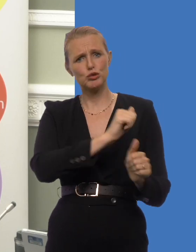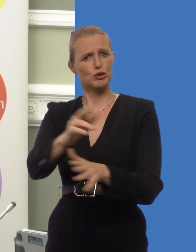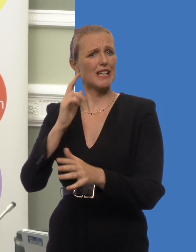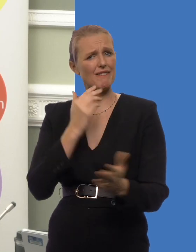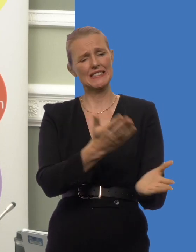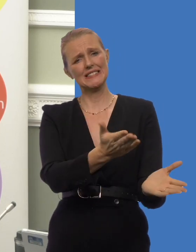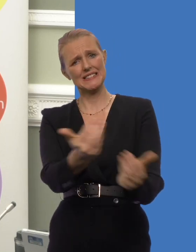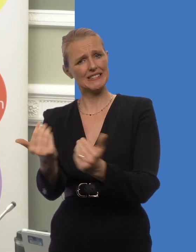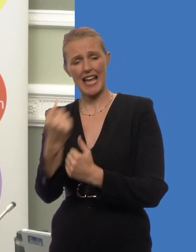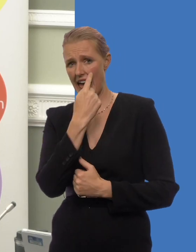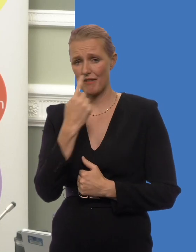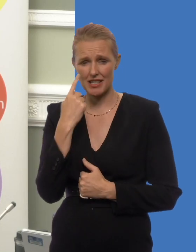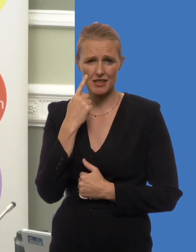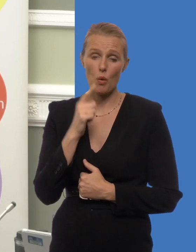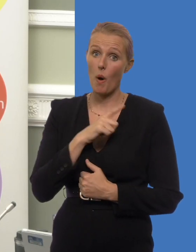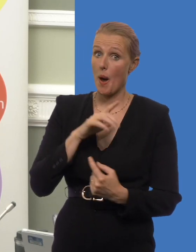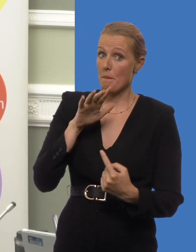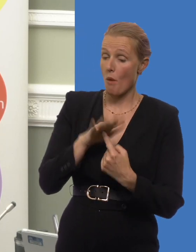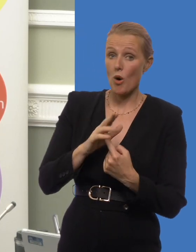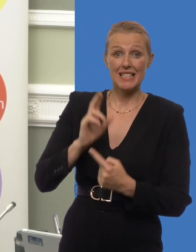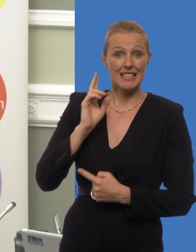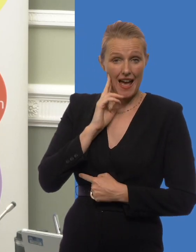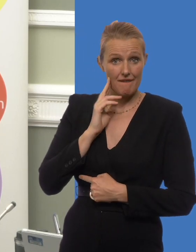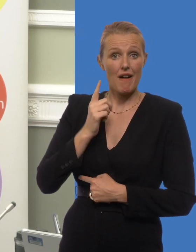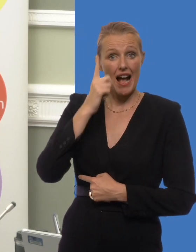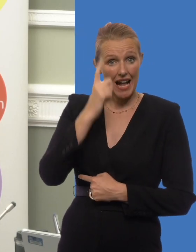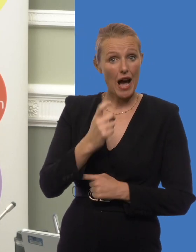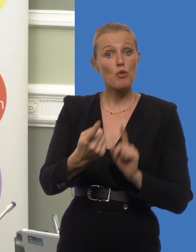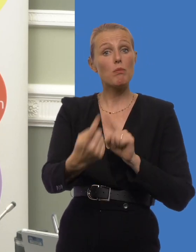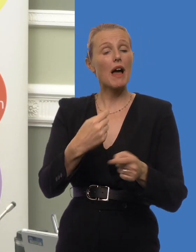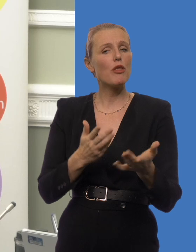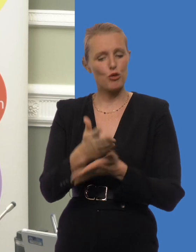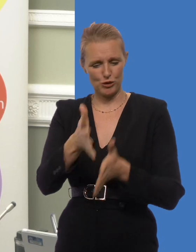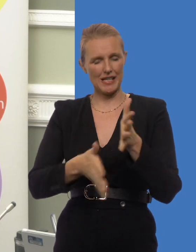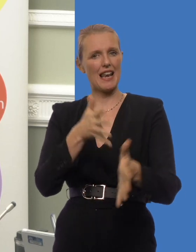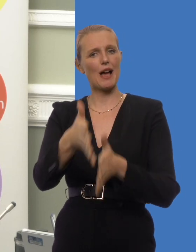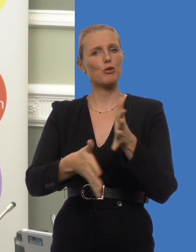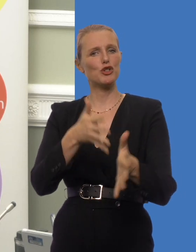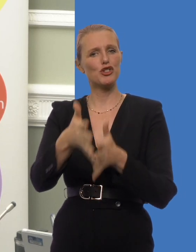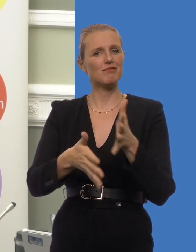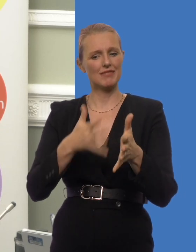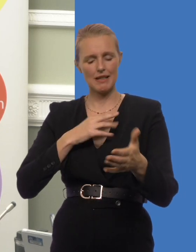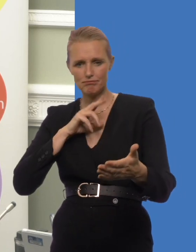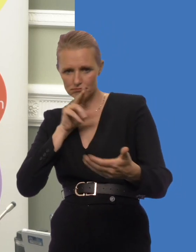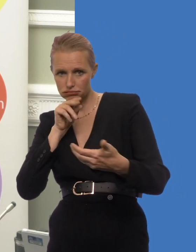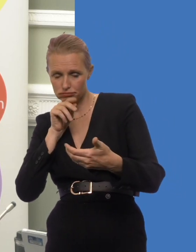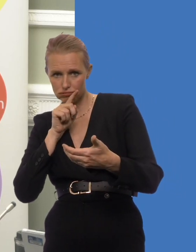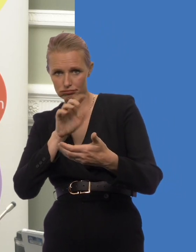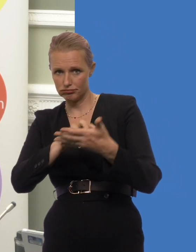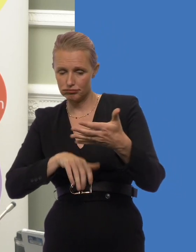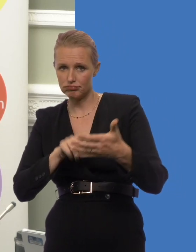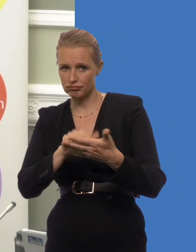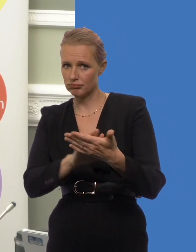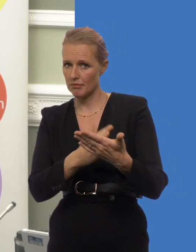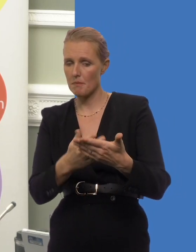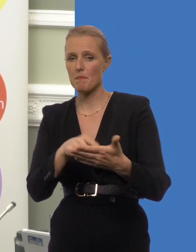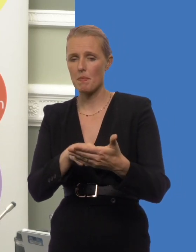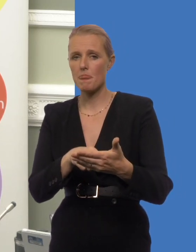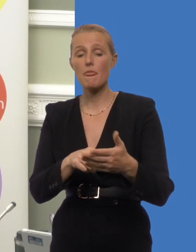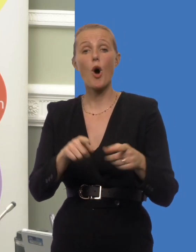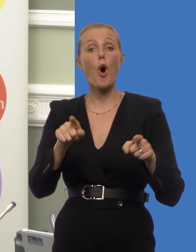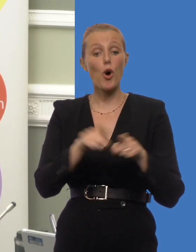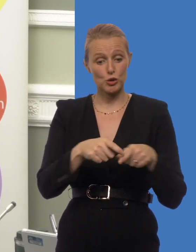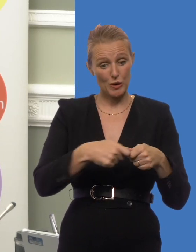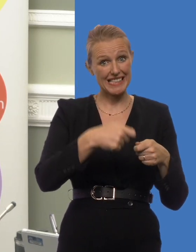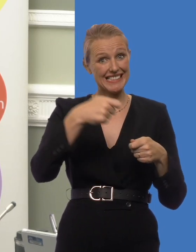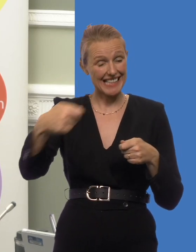allow respondents to provide their responses in sign language. The proposed extension of the committee stage of the bill will also allow a